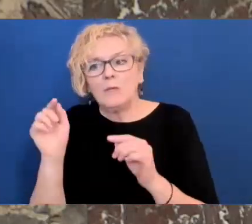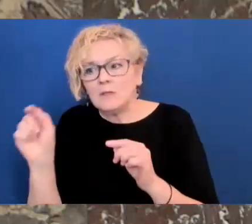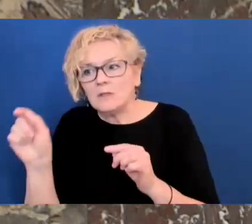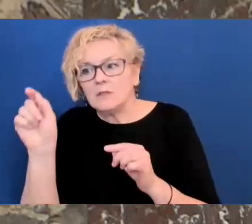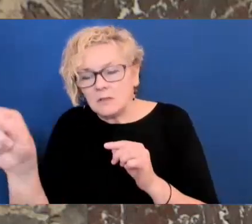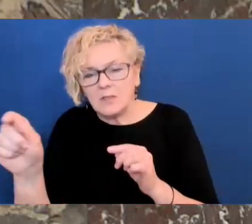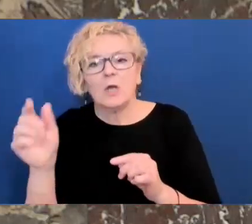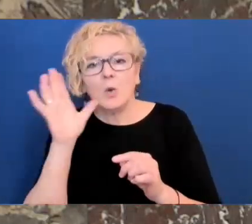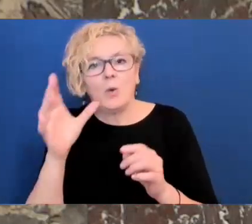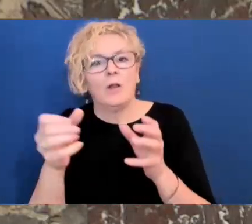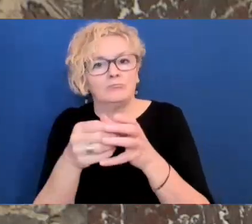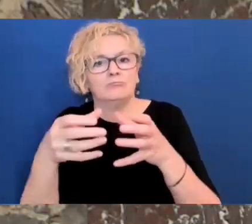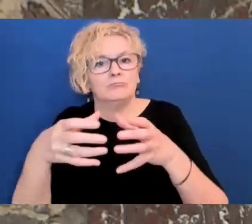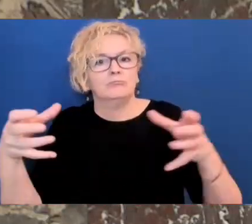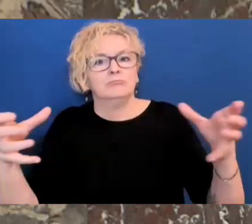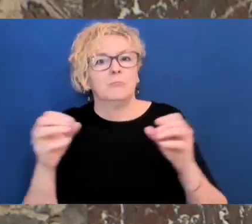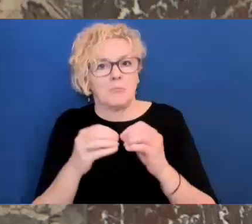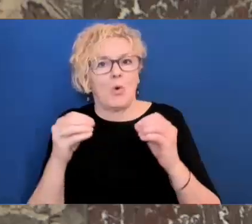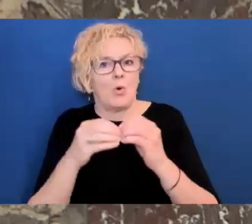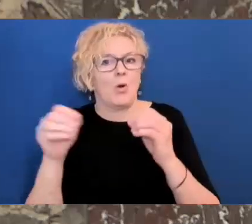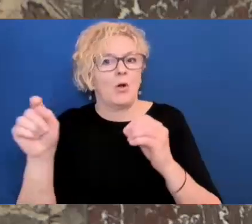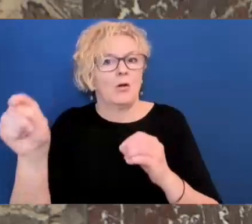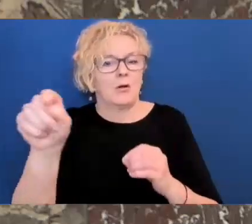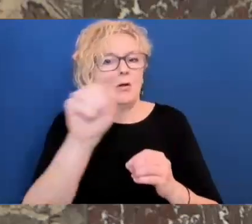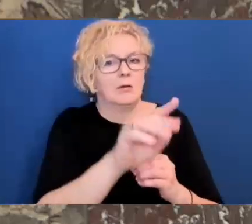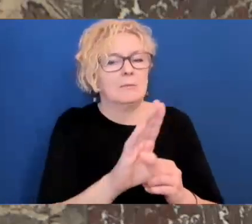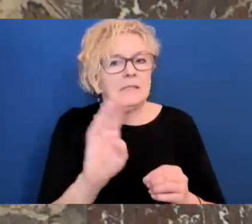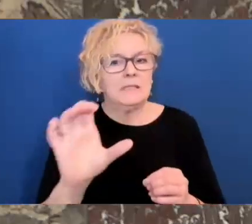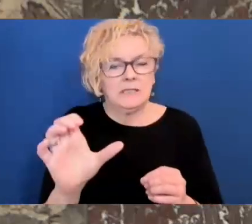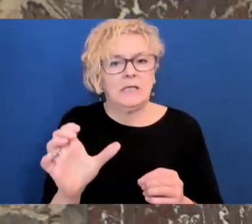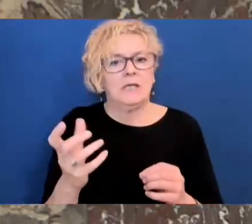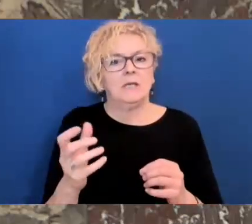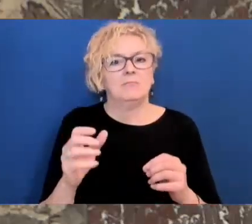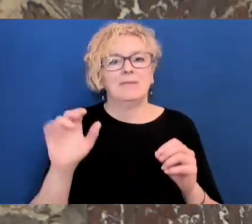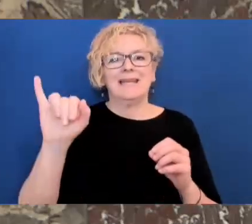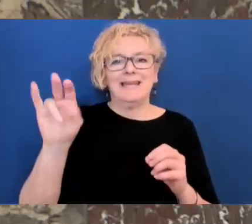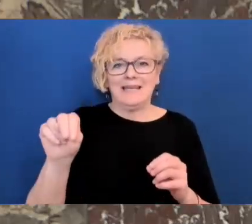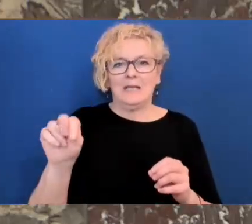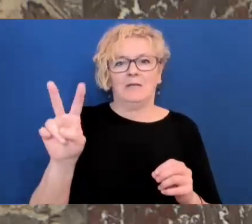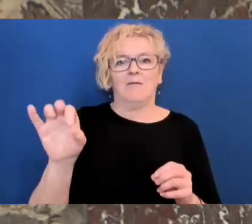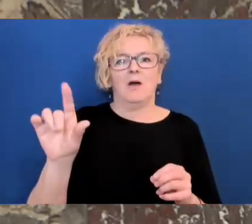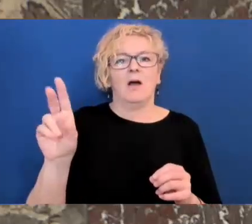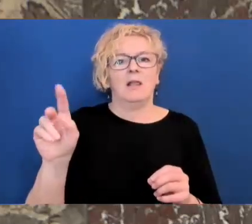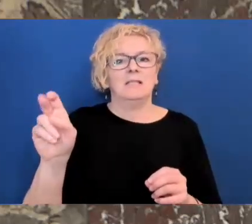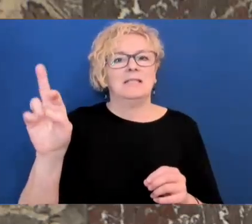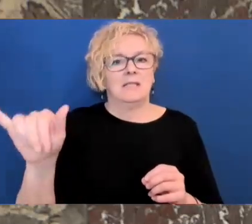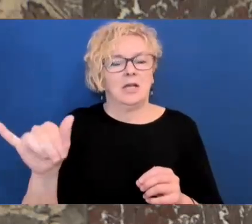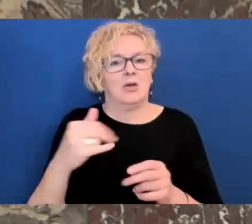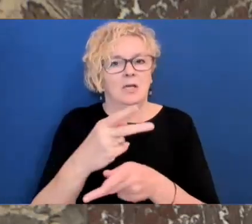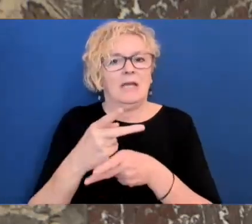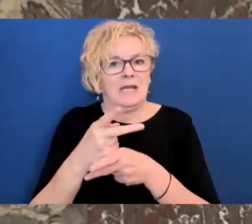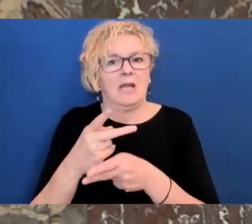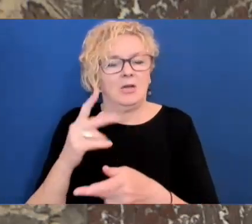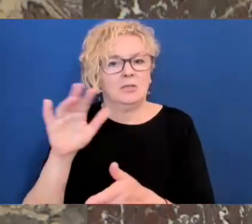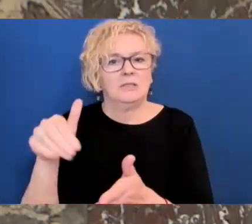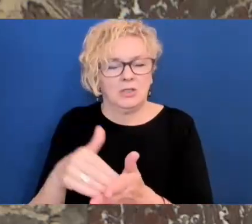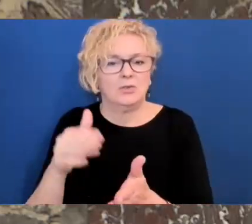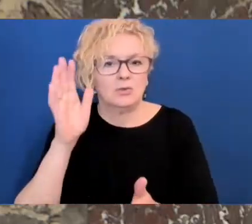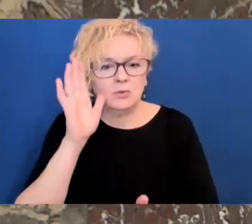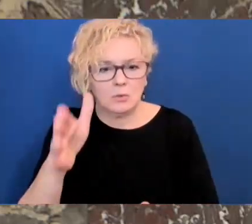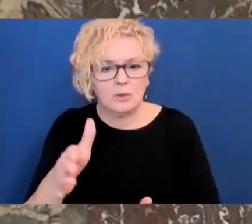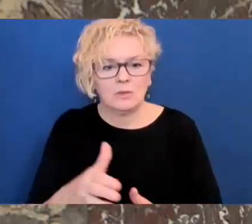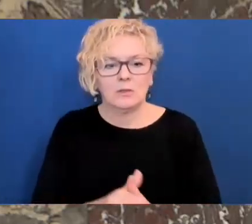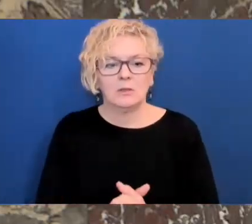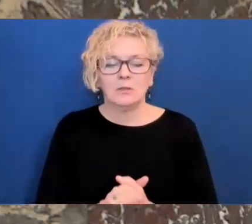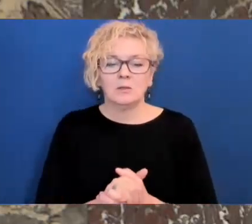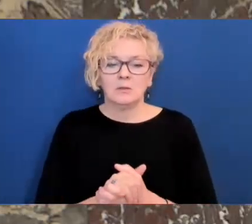I know that there are lots of people struggling in our community, very visibly in communities, particularly in downtown cores. There have been